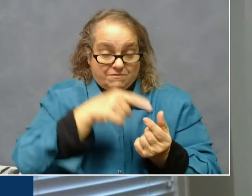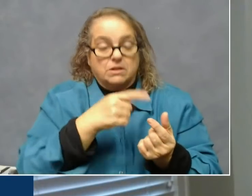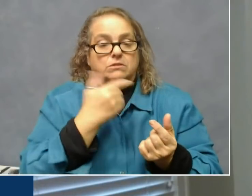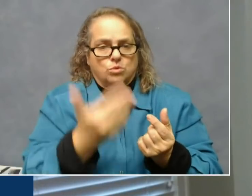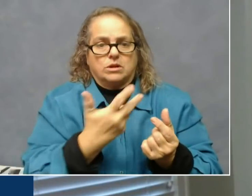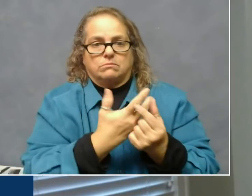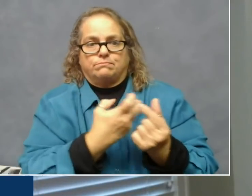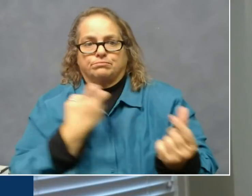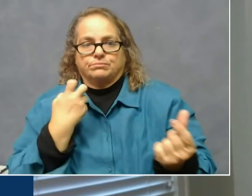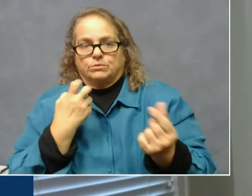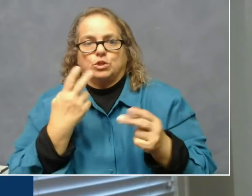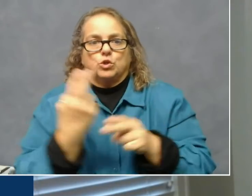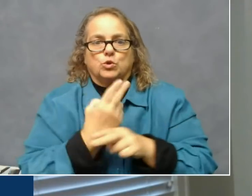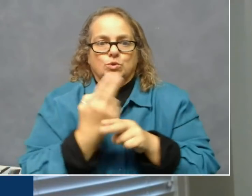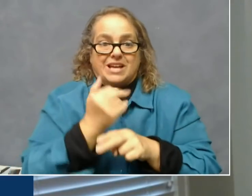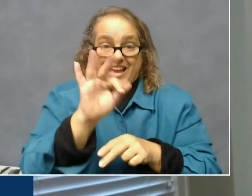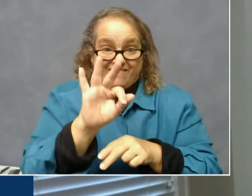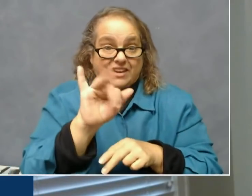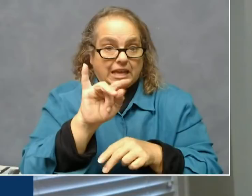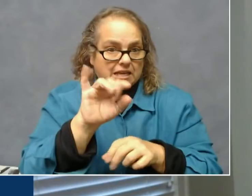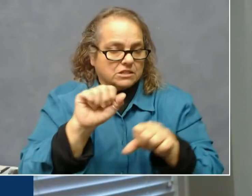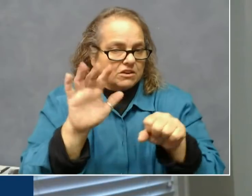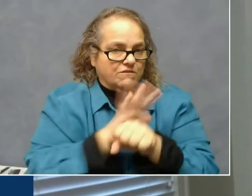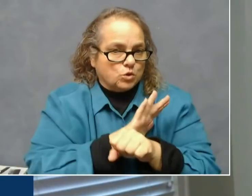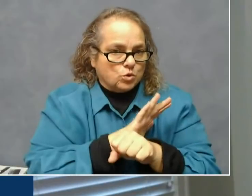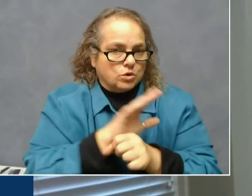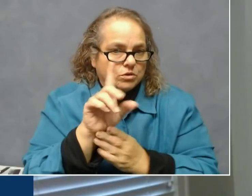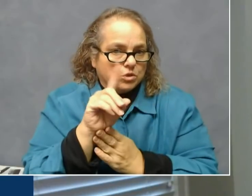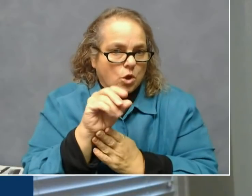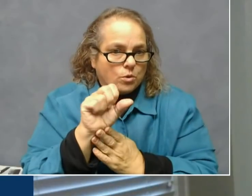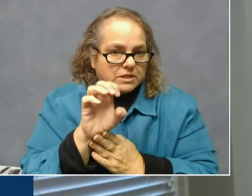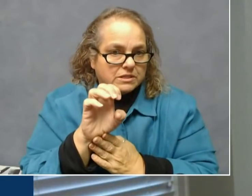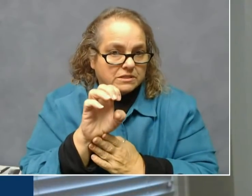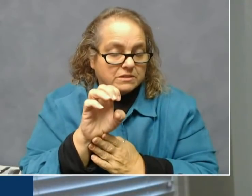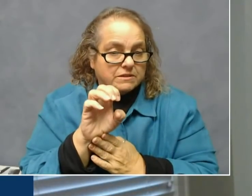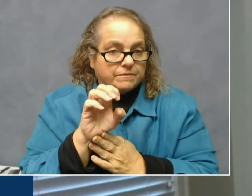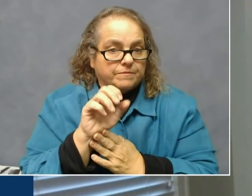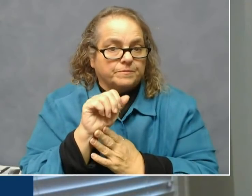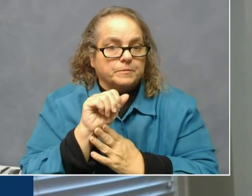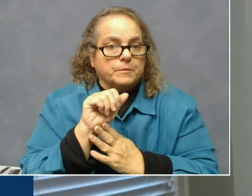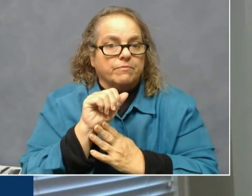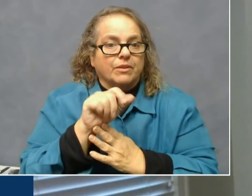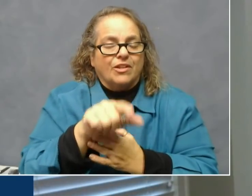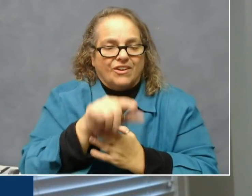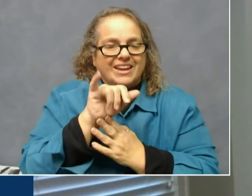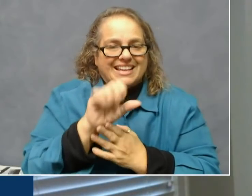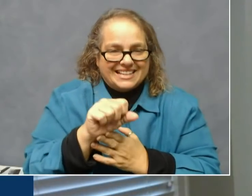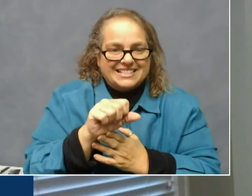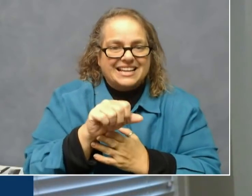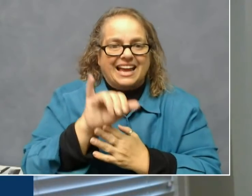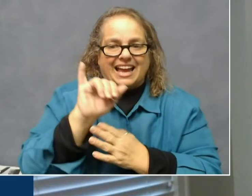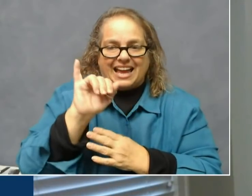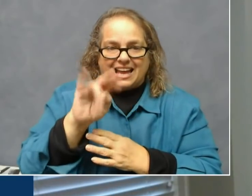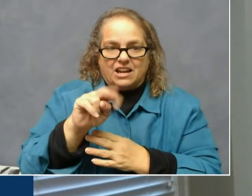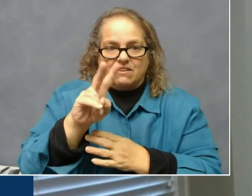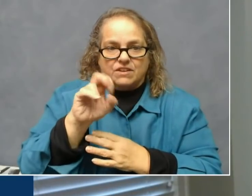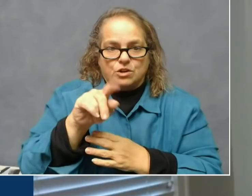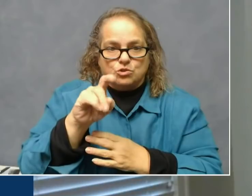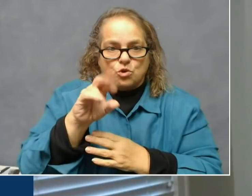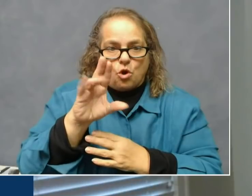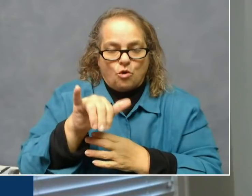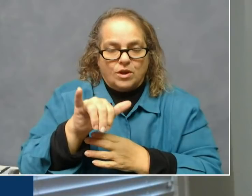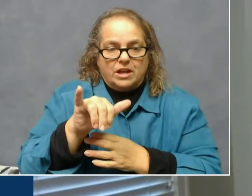so they are able to do that. There is the challenge. There's inventory management and tracking that gets a little complex with this,